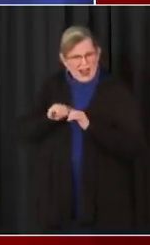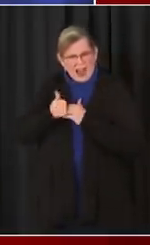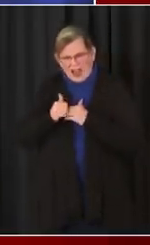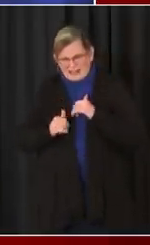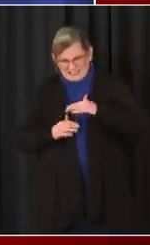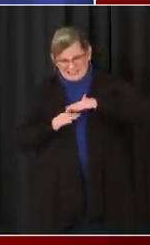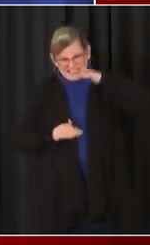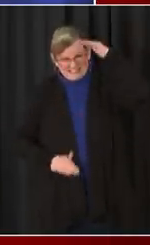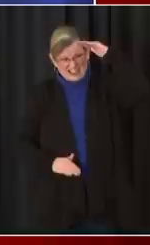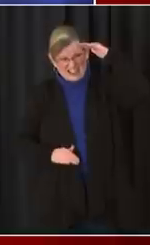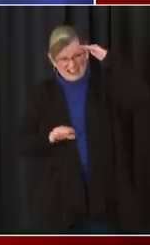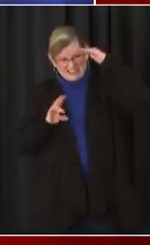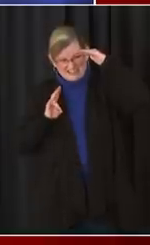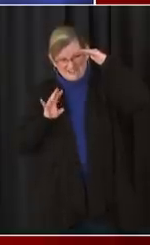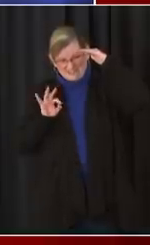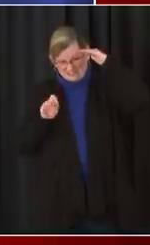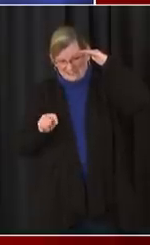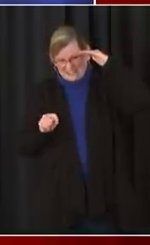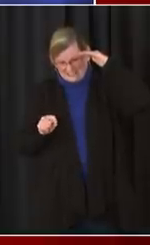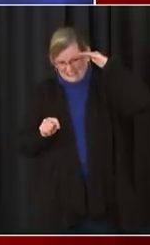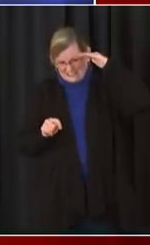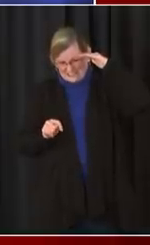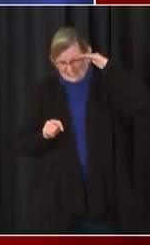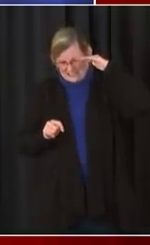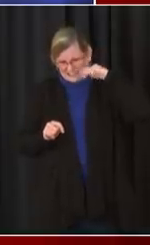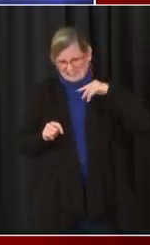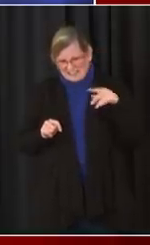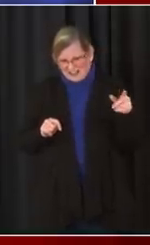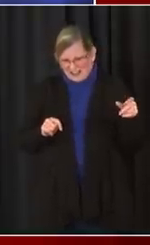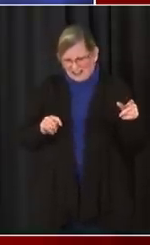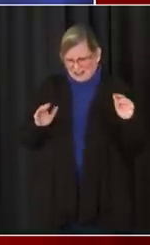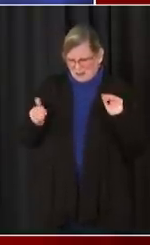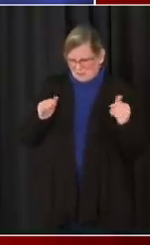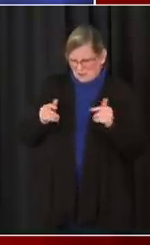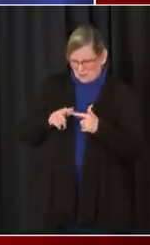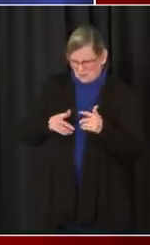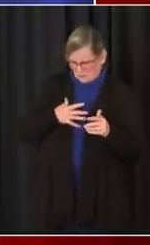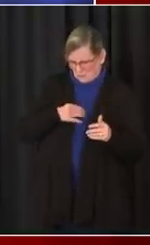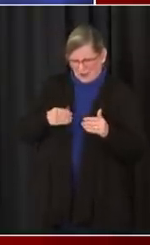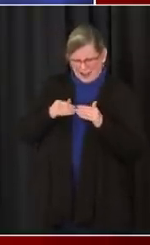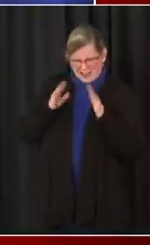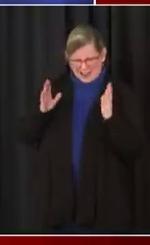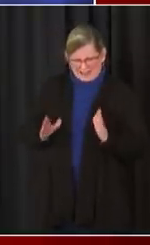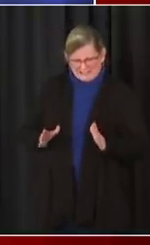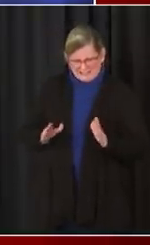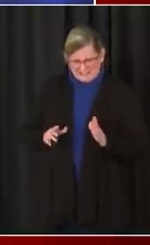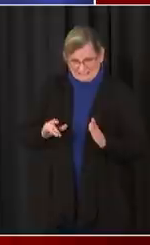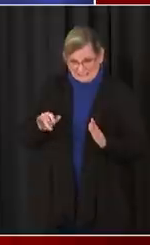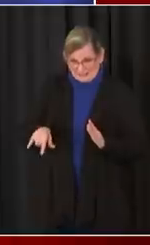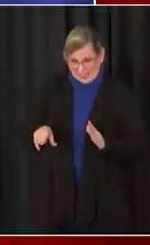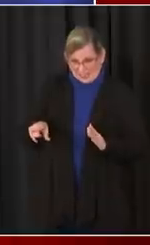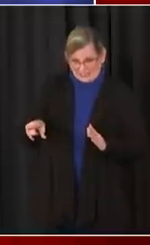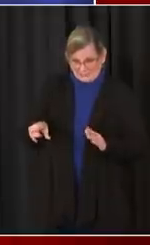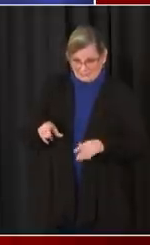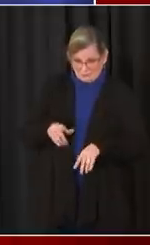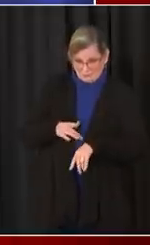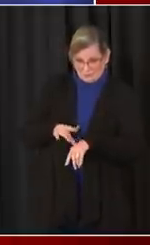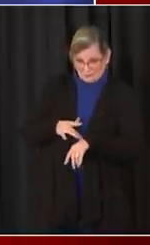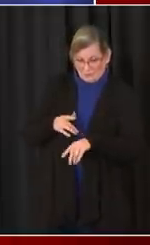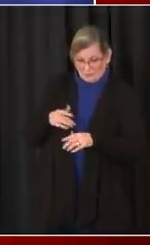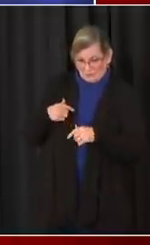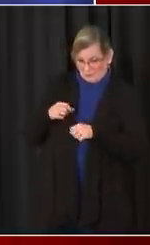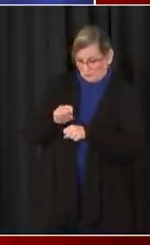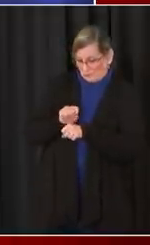will that be? 7 foot. 7 feet, Non-scalable. Compare that to what we see at the White House. This is what was available. We worked through